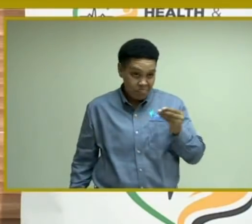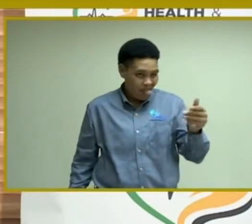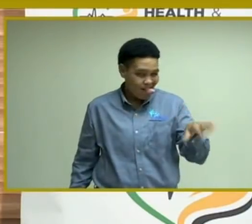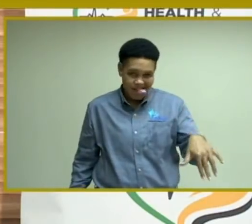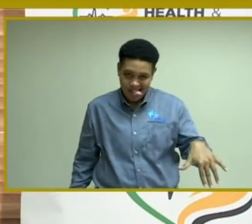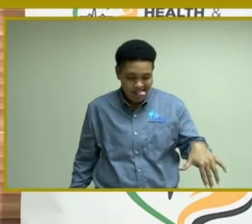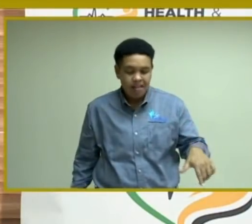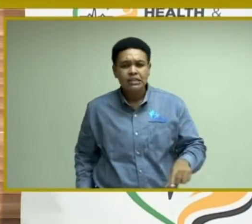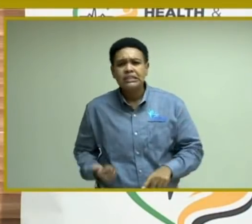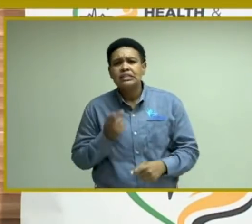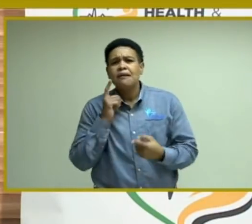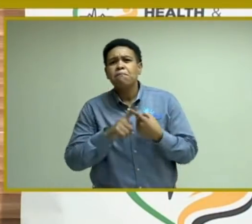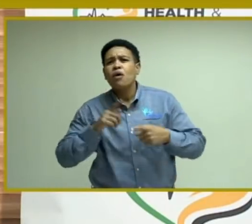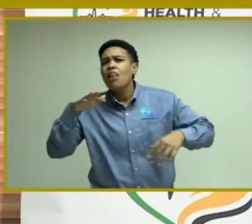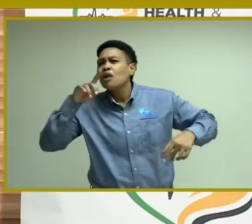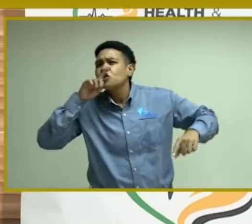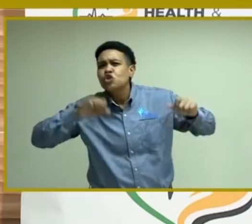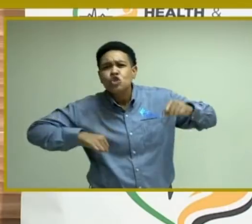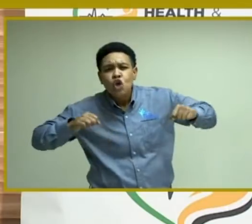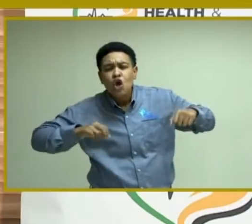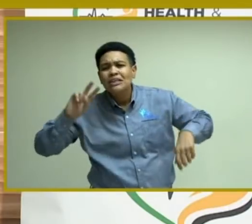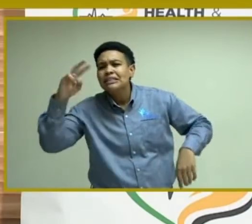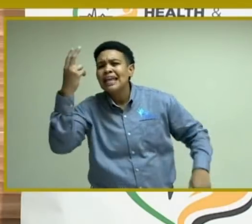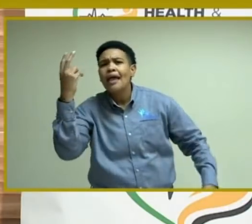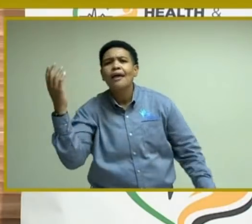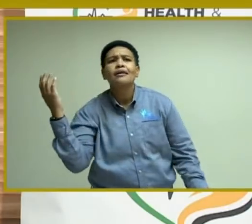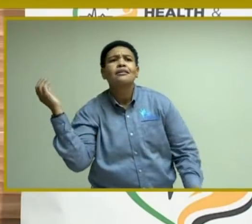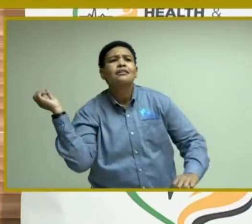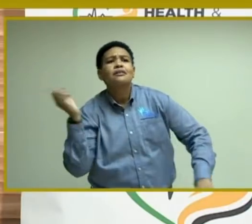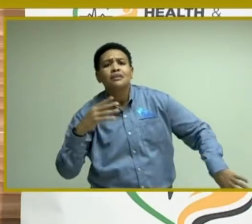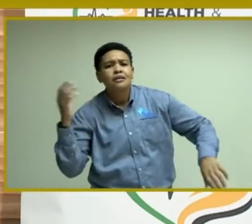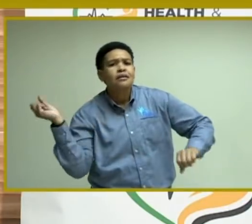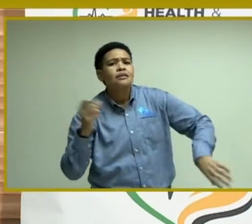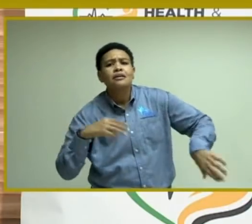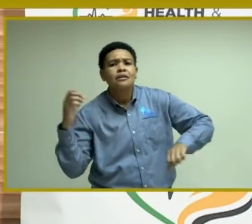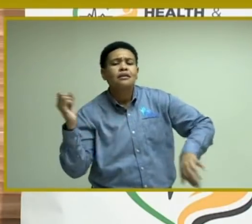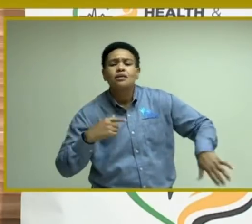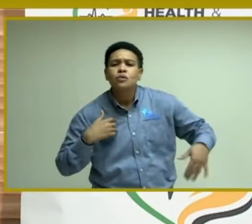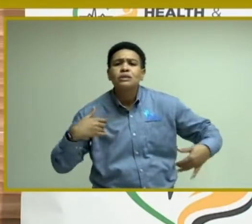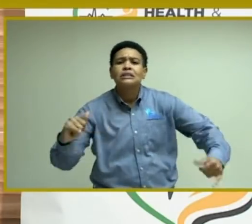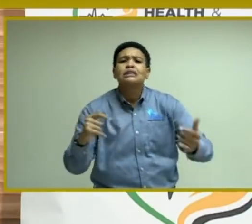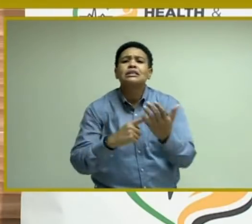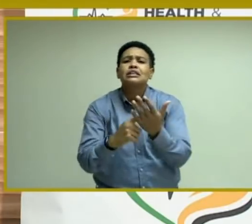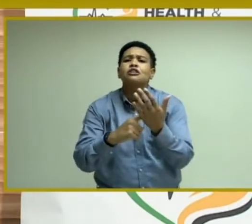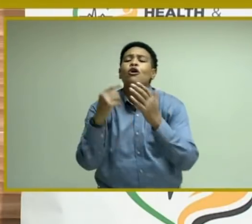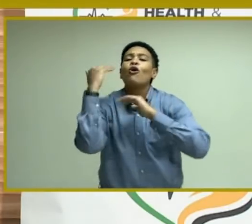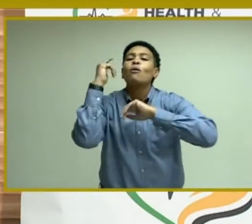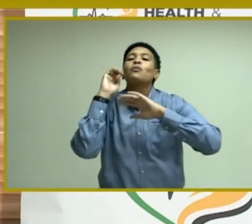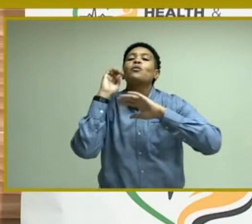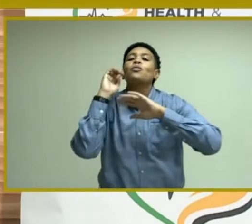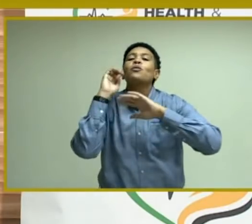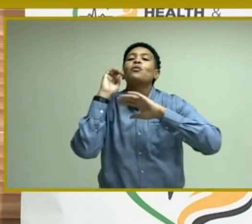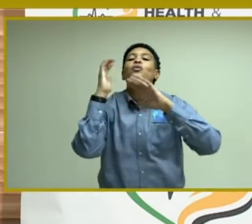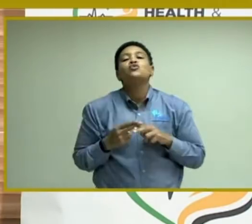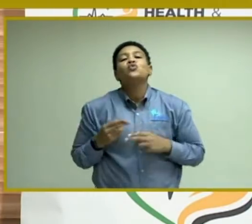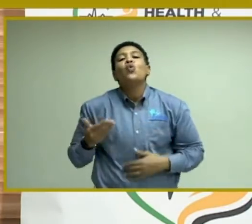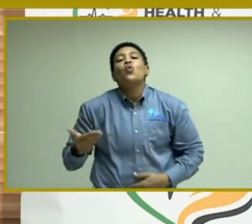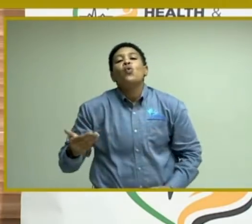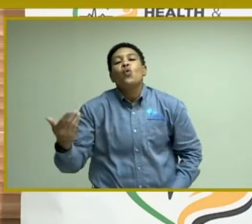uncertainty around the second shipment, which we are still discussing and are hoping to receive in short